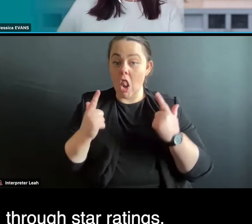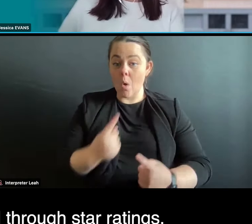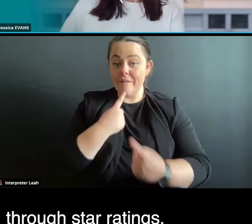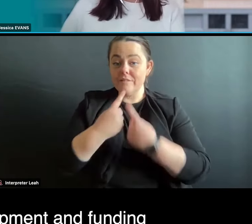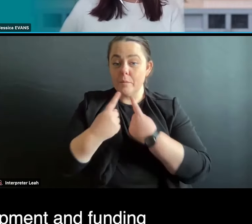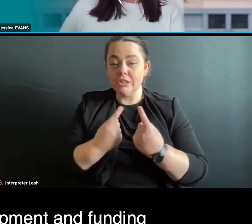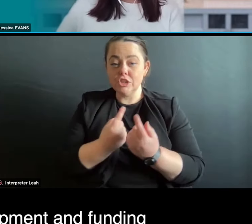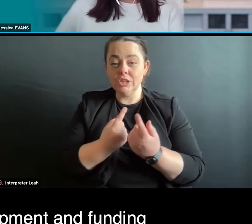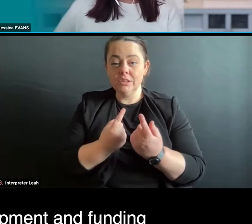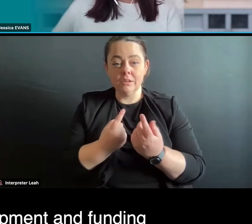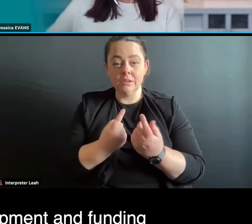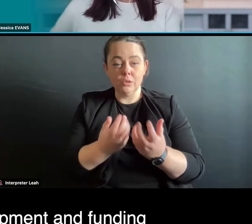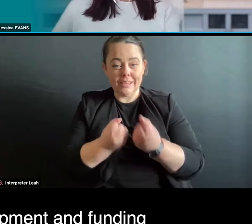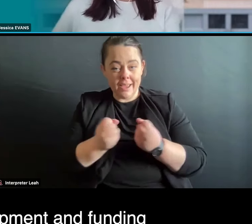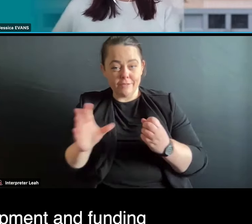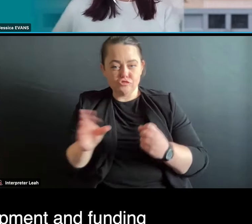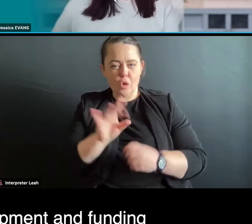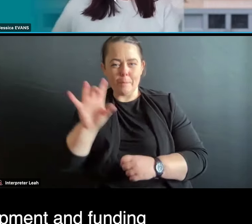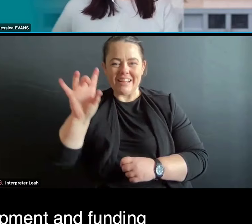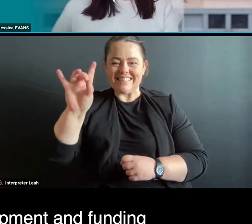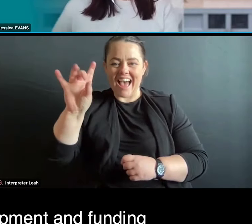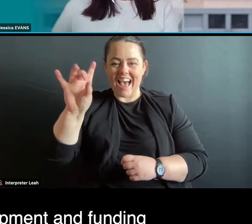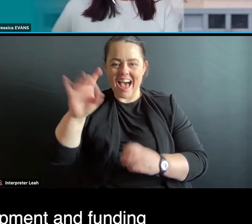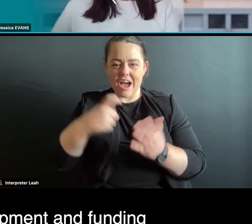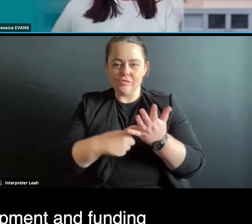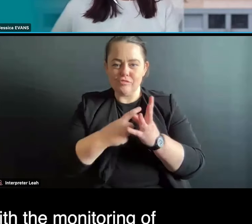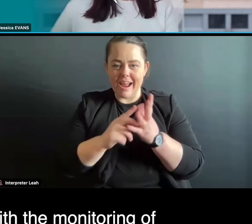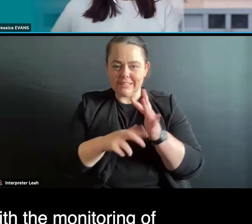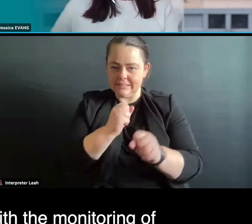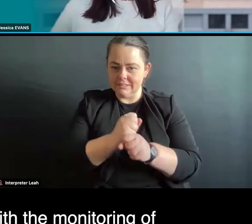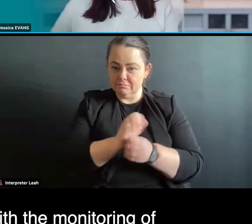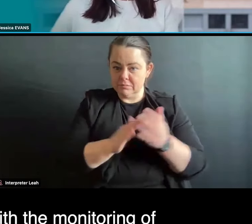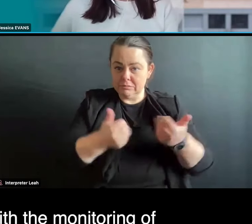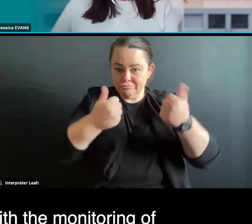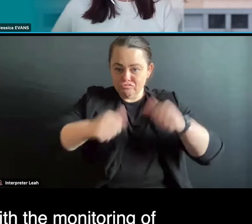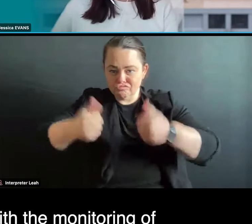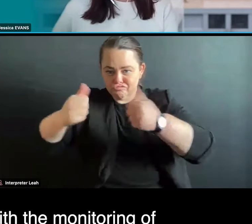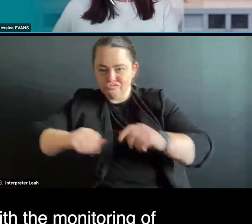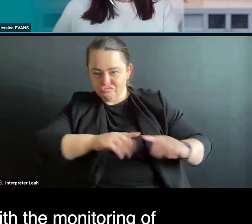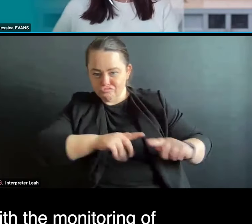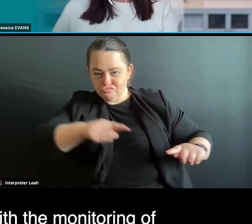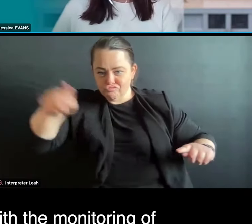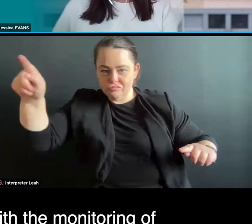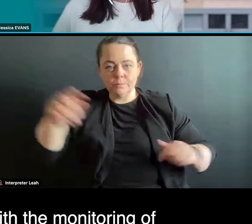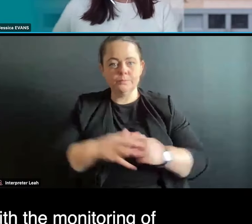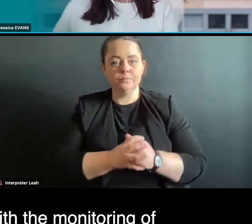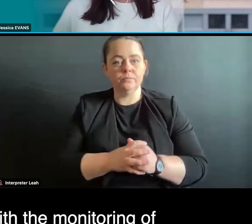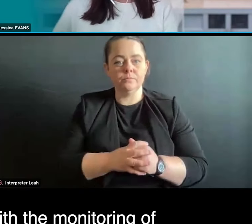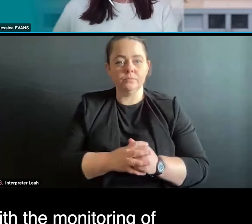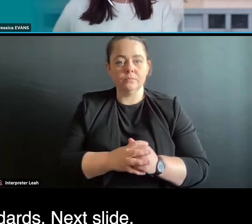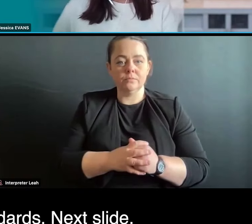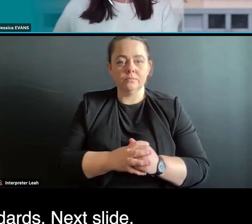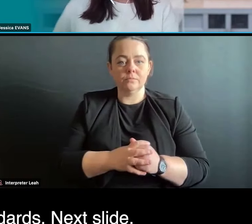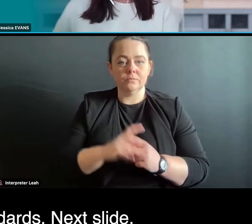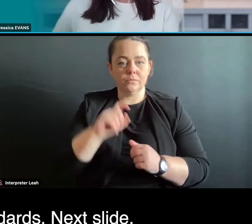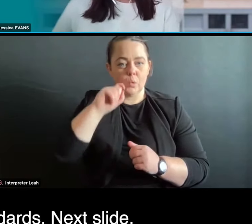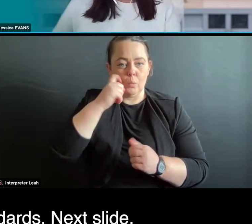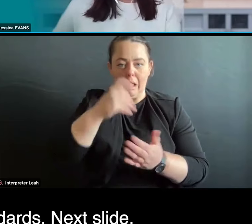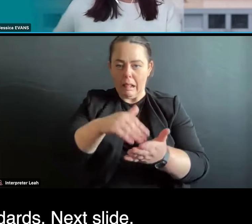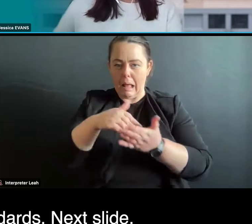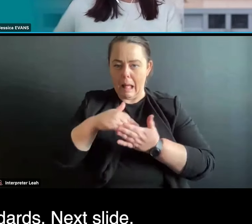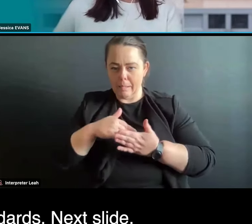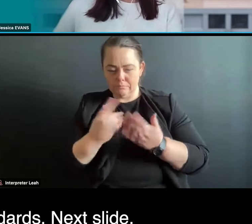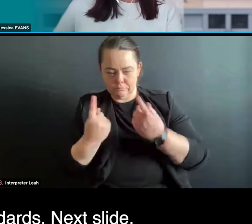ratings. It'll help with policy development and funding decisions, and will also help with the monitoring of prudential and